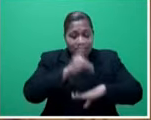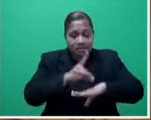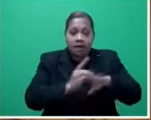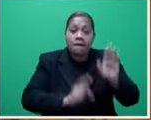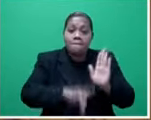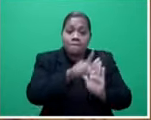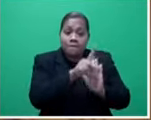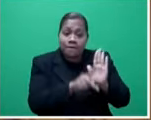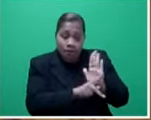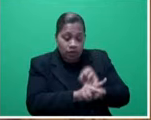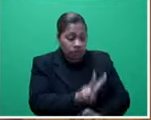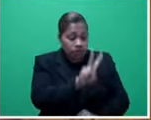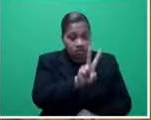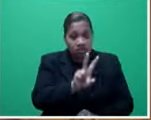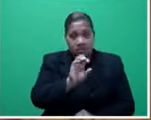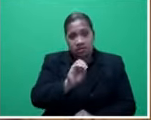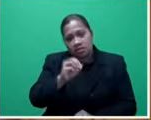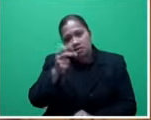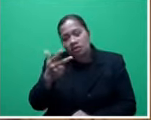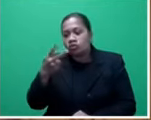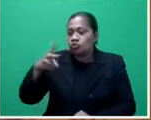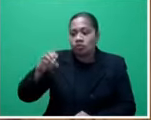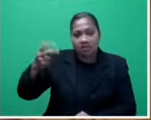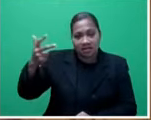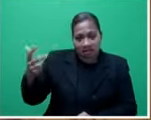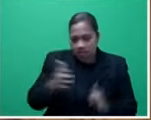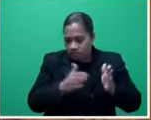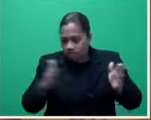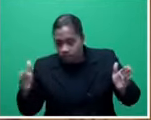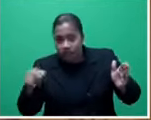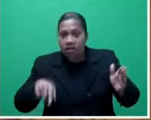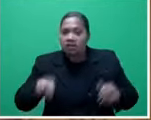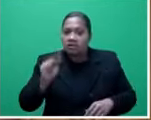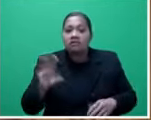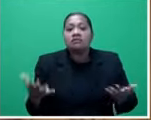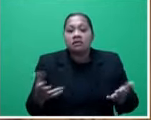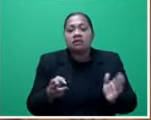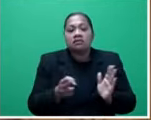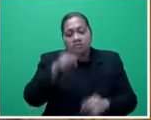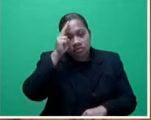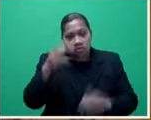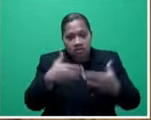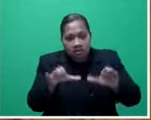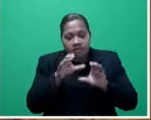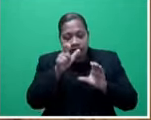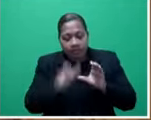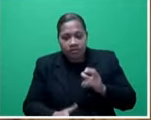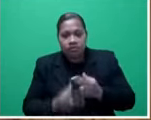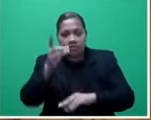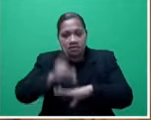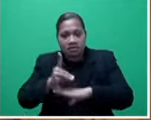policy, 2008 to 2018, which was also required under the National Council for Persons with Disabilities Act